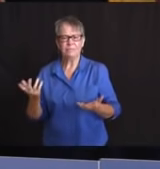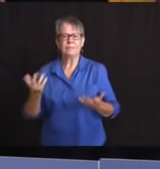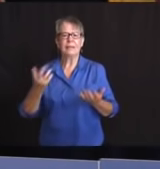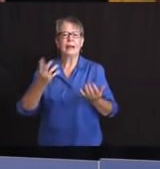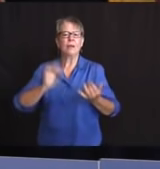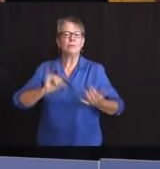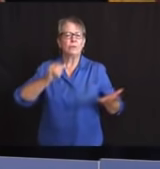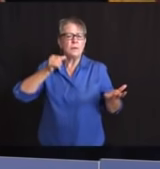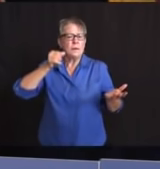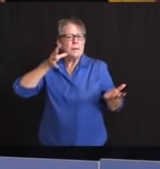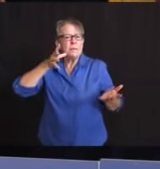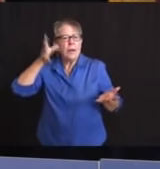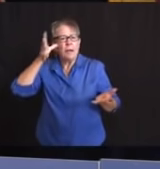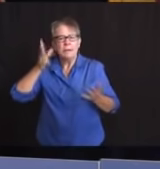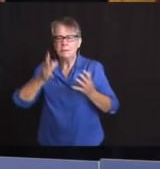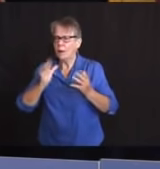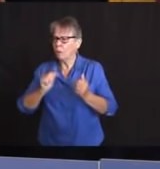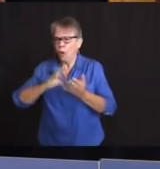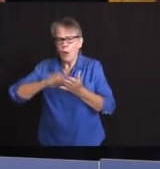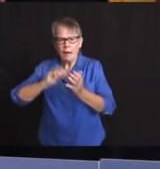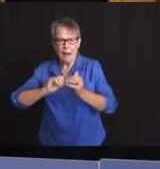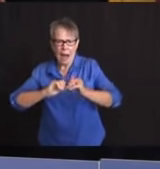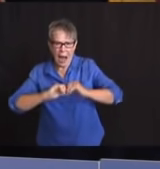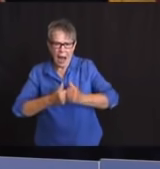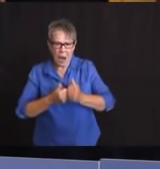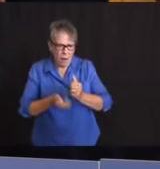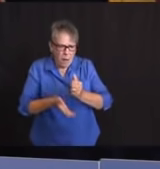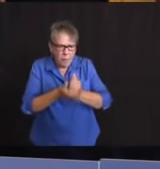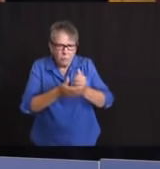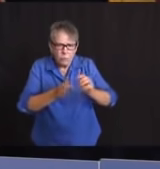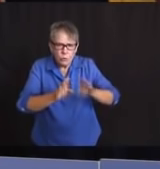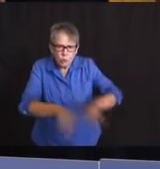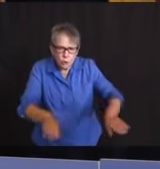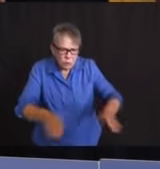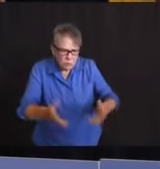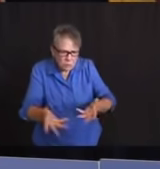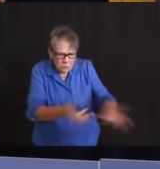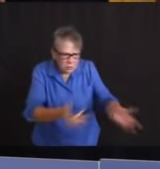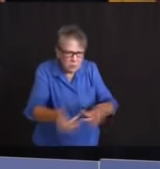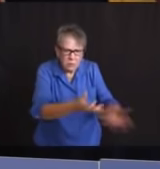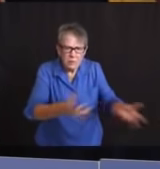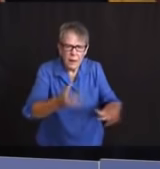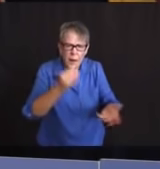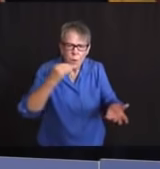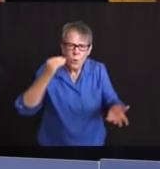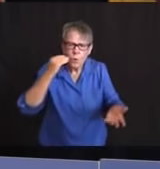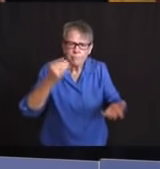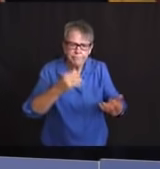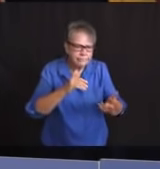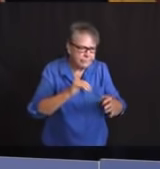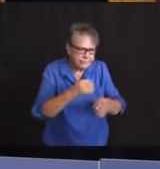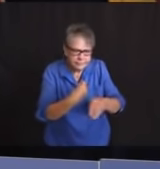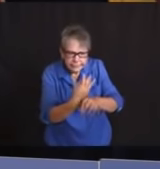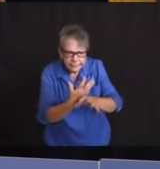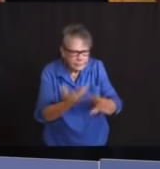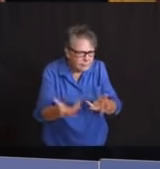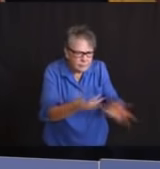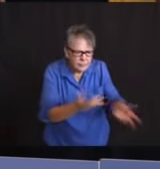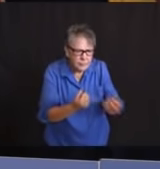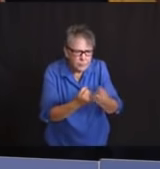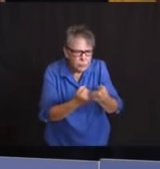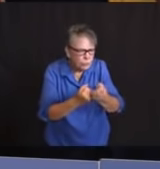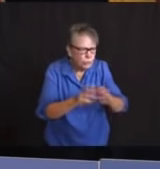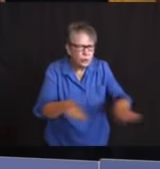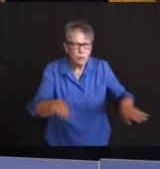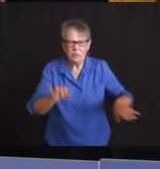$8.7 billion in direct aid to schools. Despite the state's tight fiscal situation, 2/3 of school districts